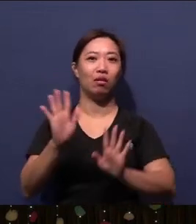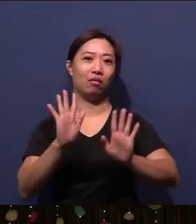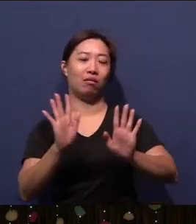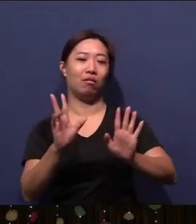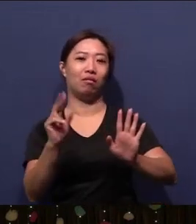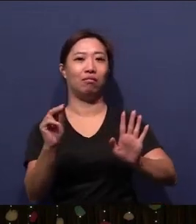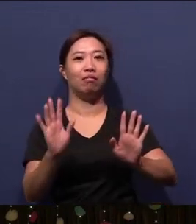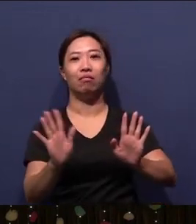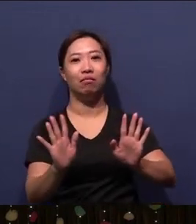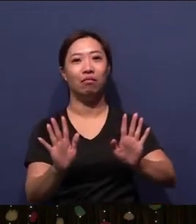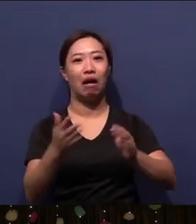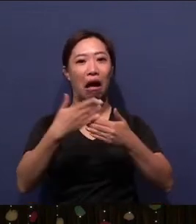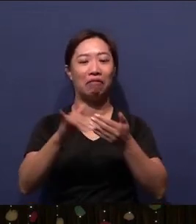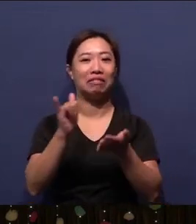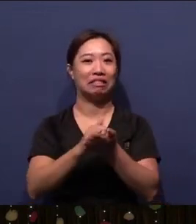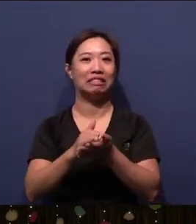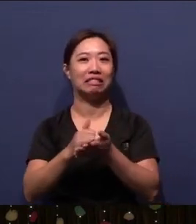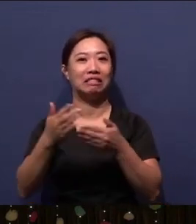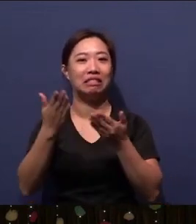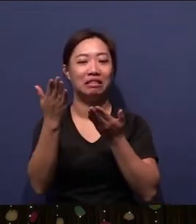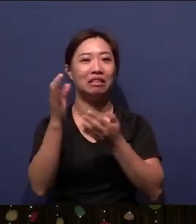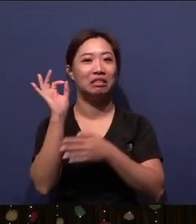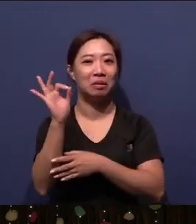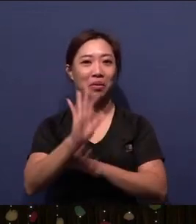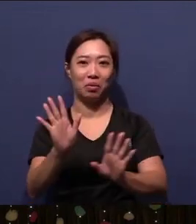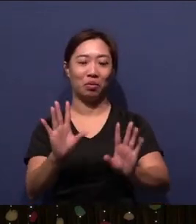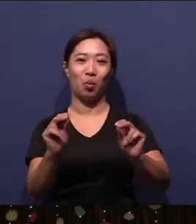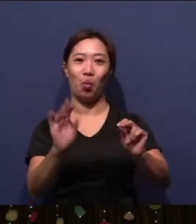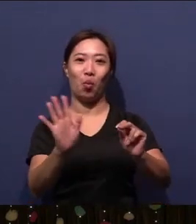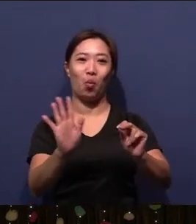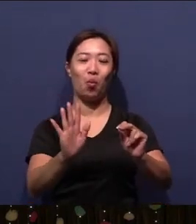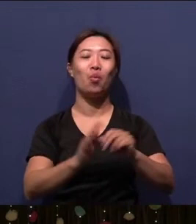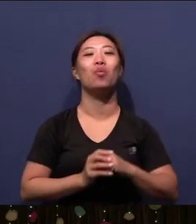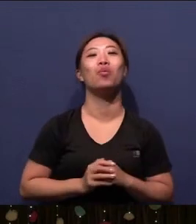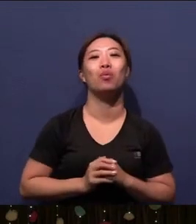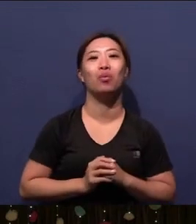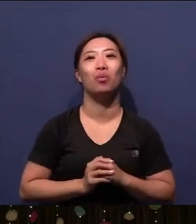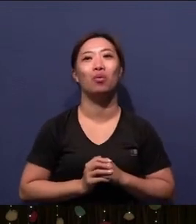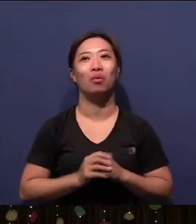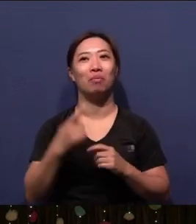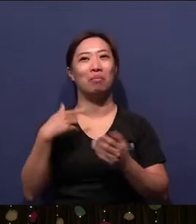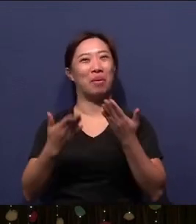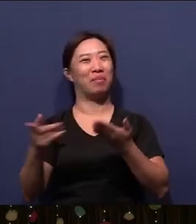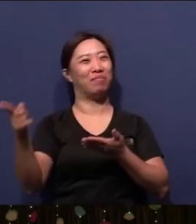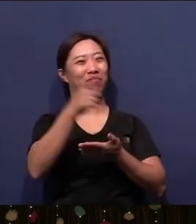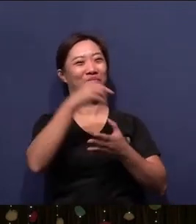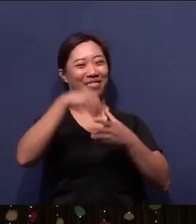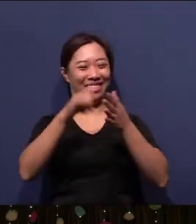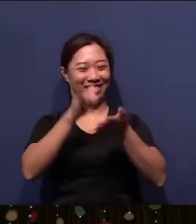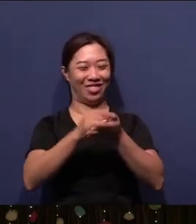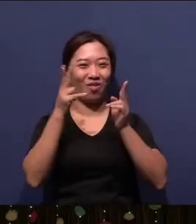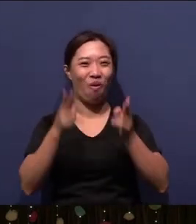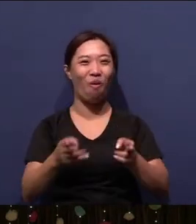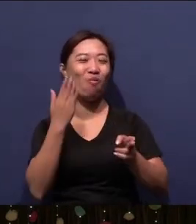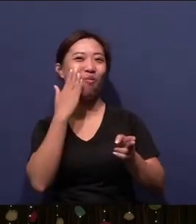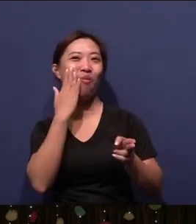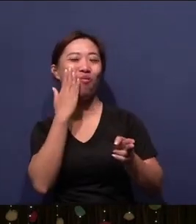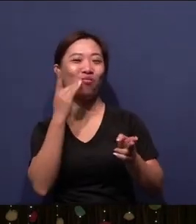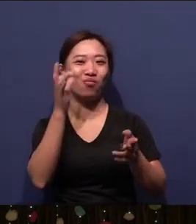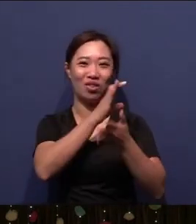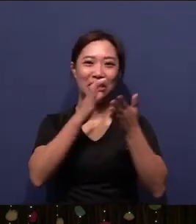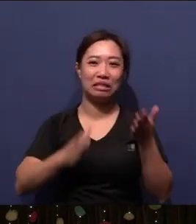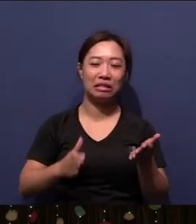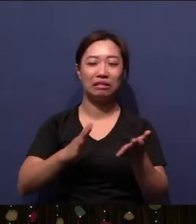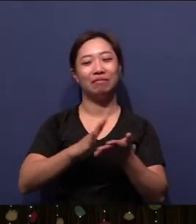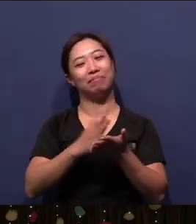judge after hearing this sermon. And in this hall, I'm sure all of us know Christians who have grown